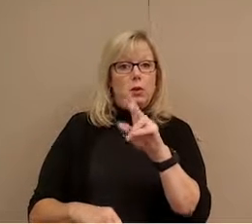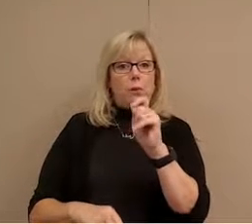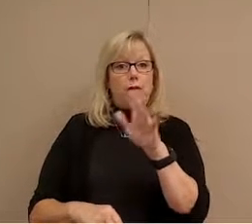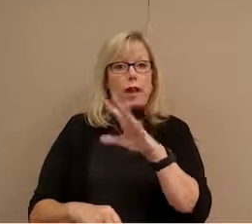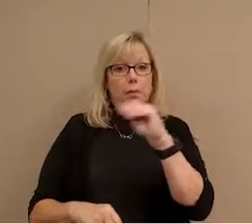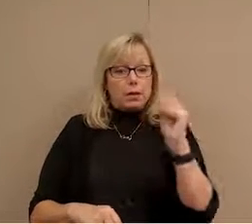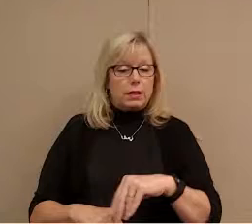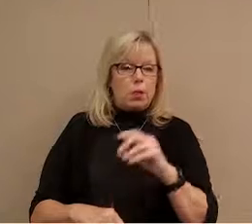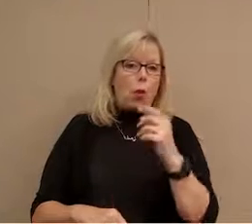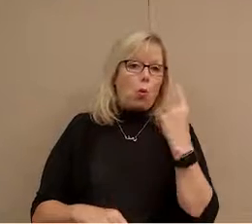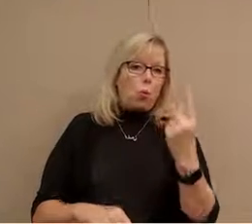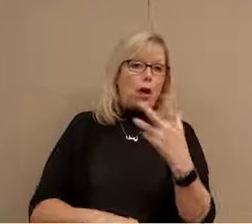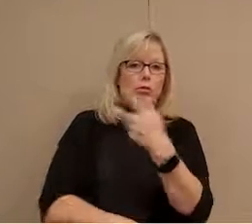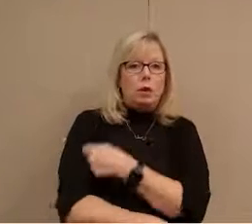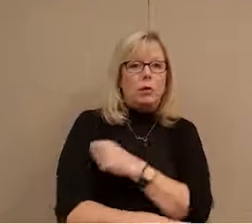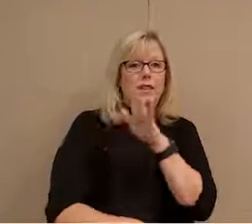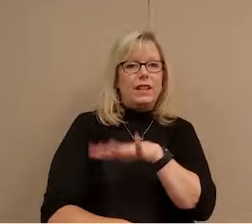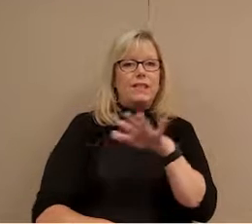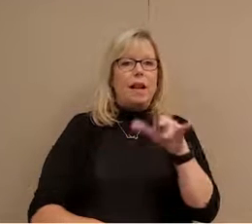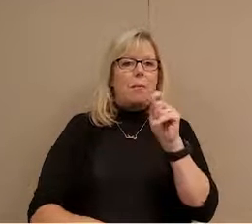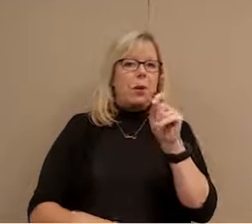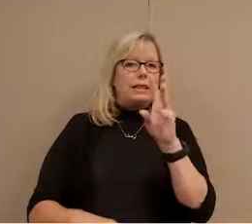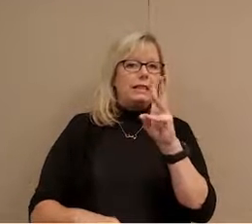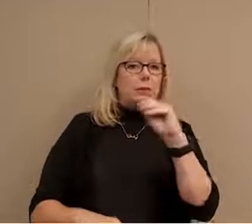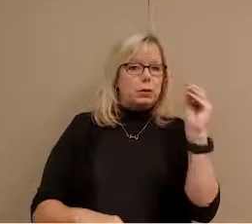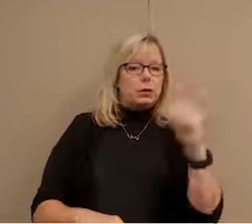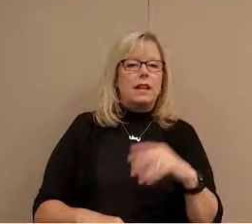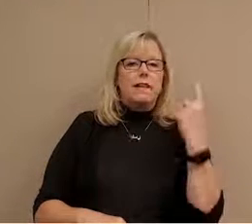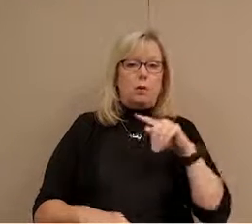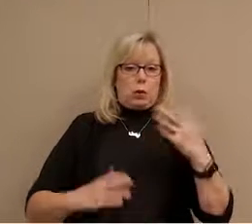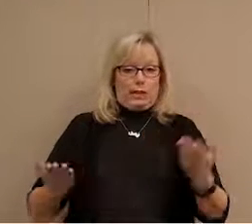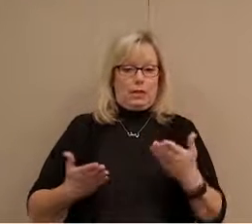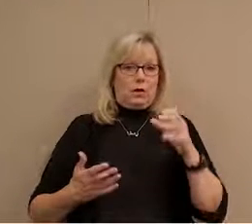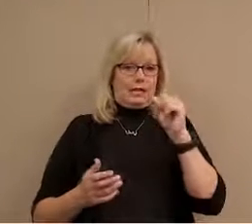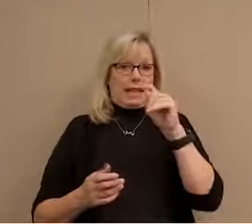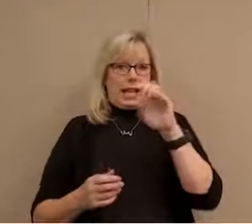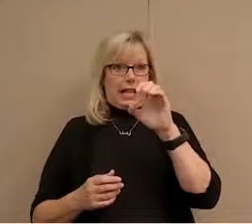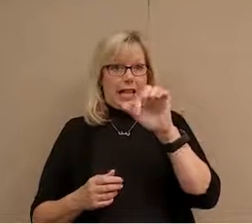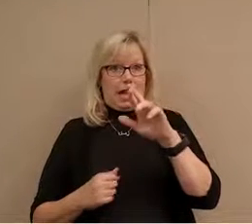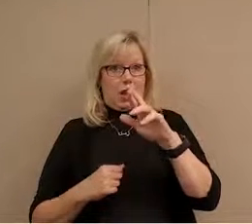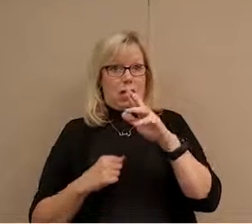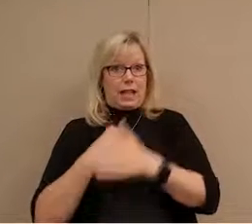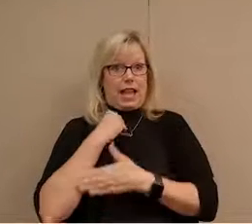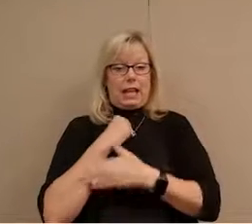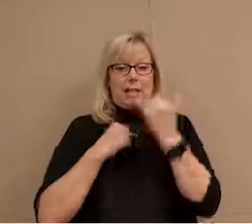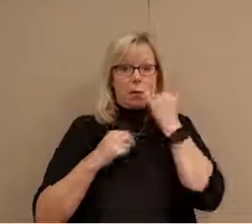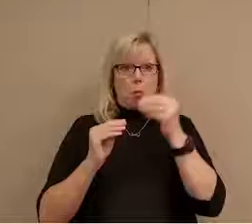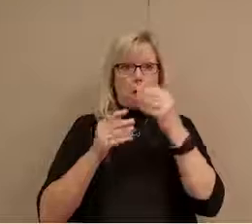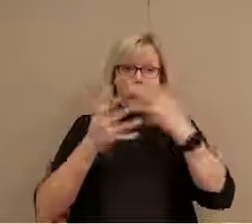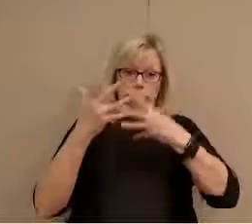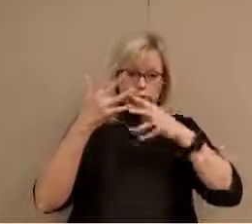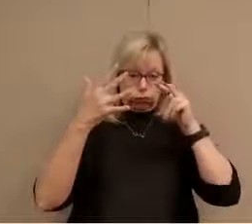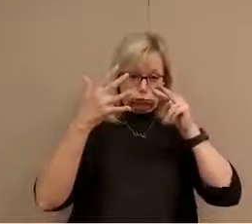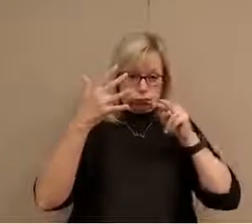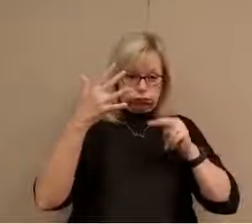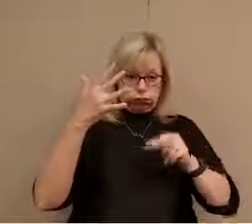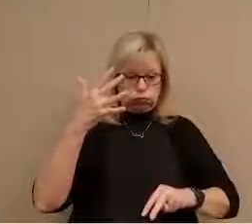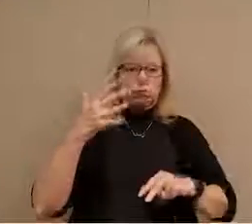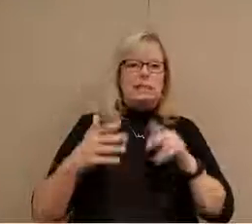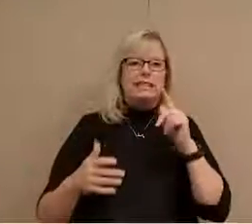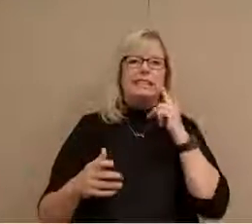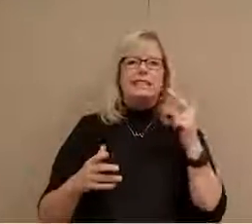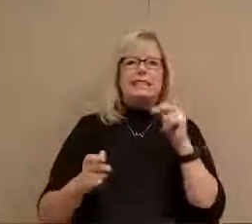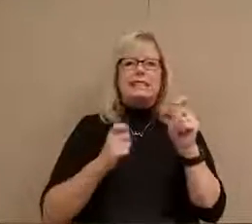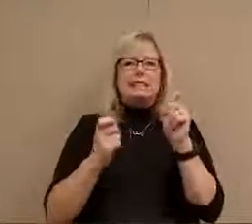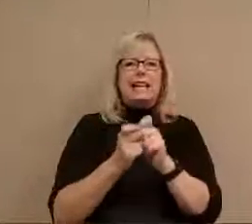42.5%. Our one dose is 55.6% for St. Clair County. And then if you go farther down, you can select on different data and get exact